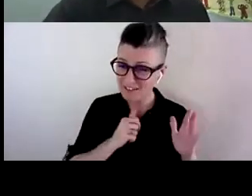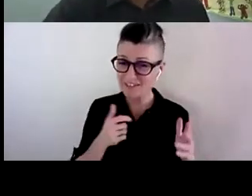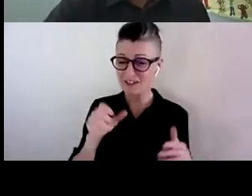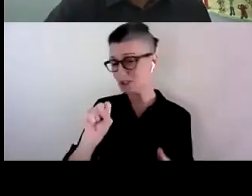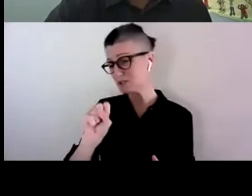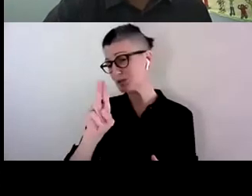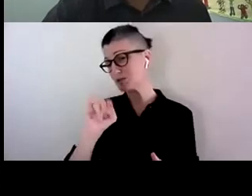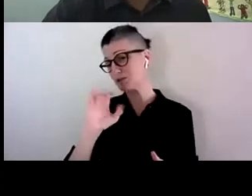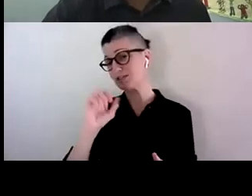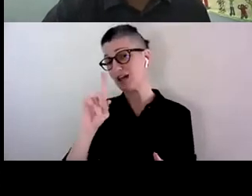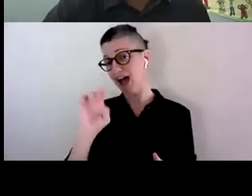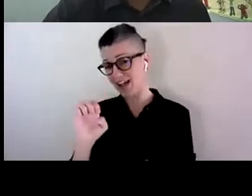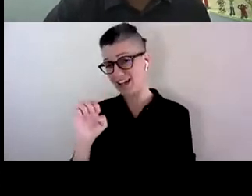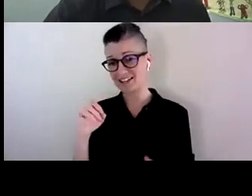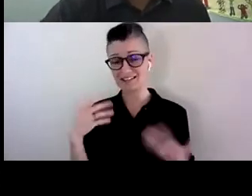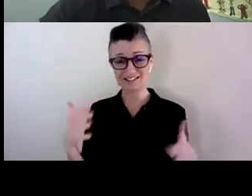include loss of culture,